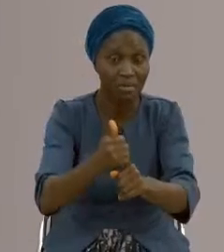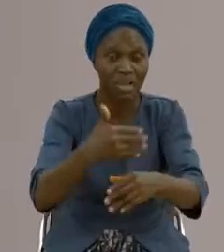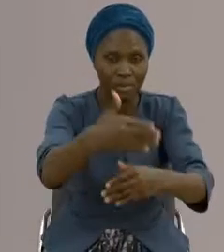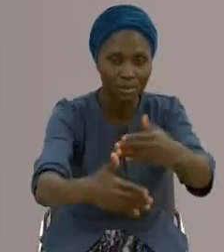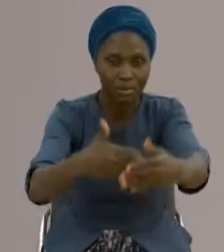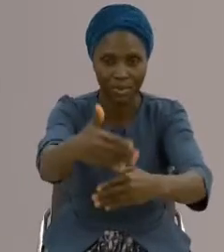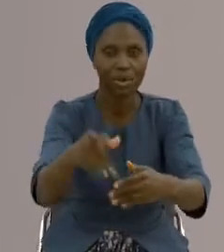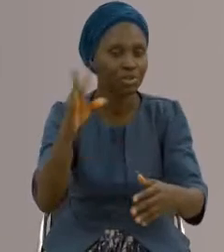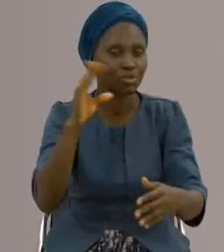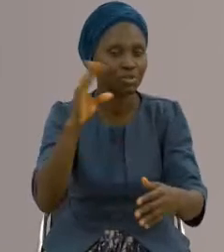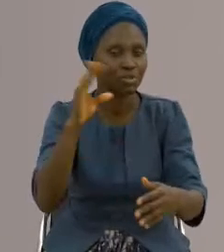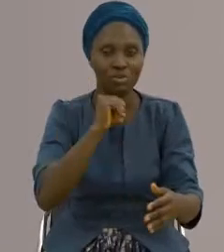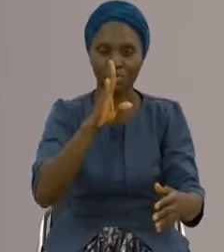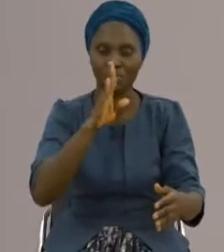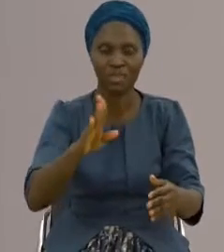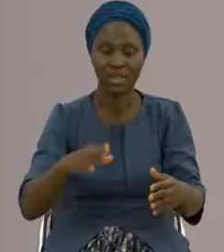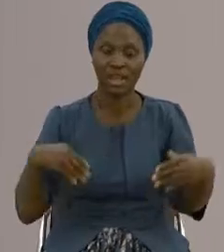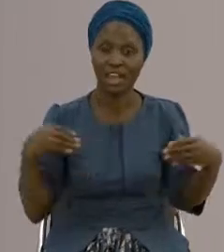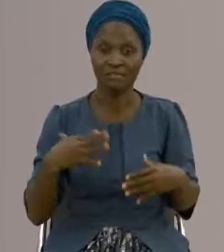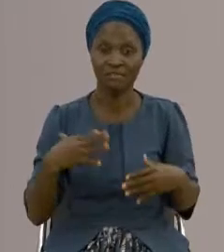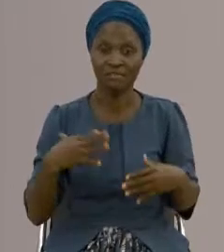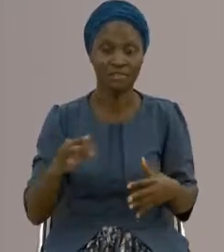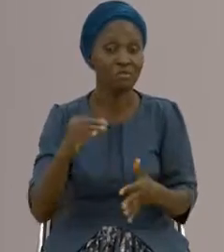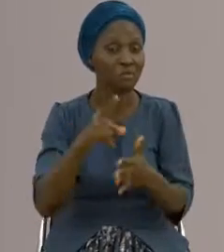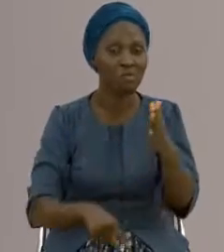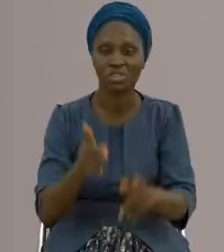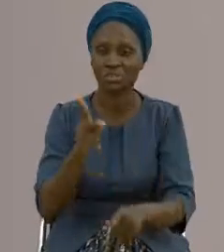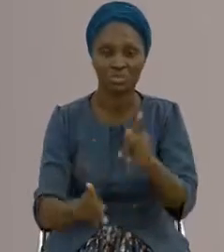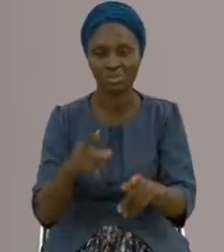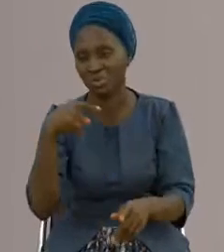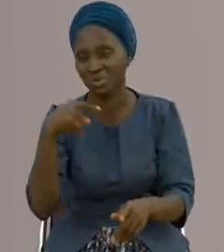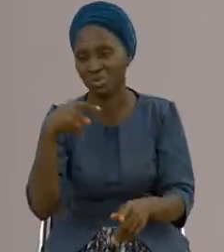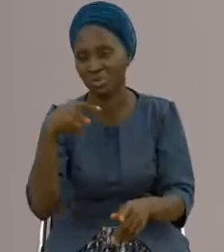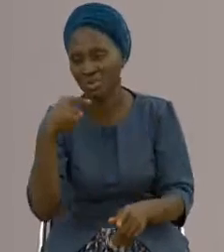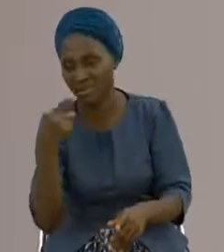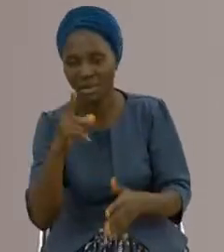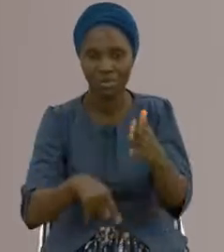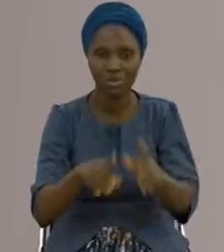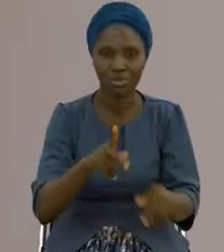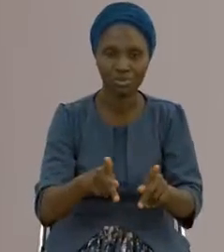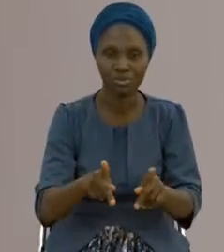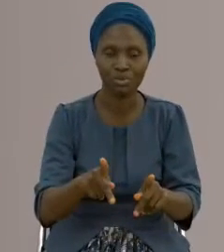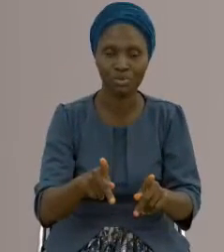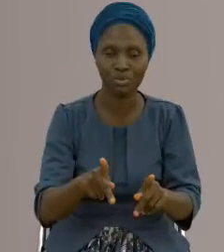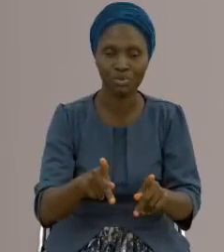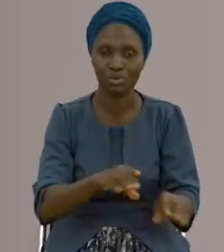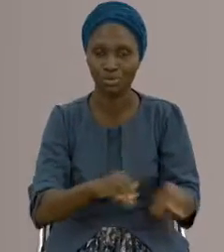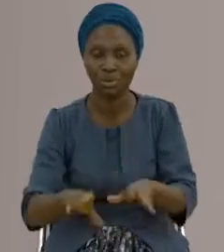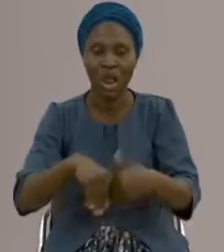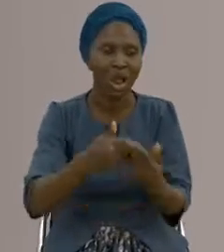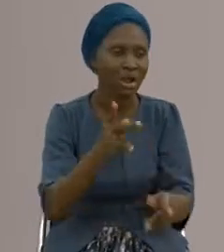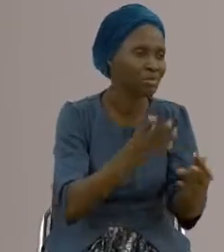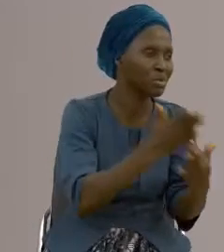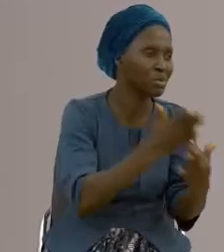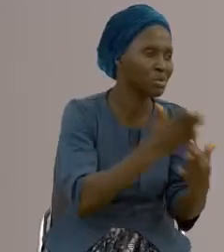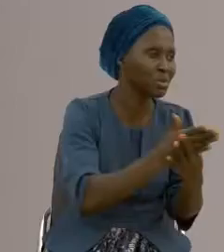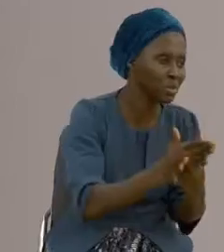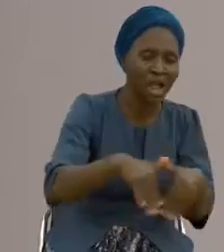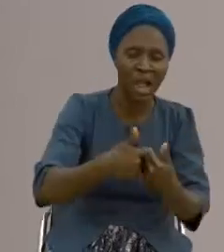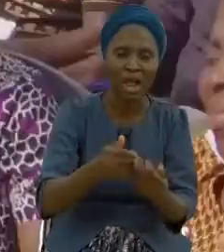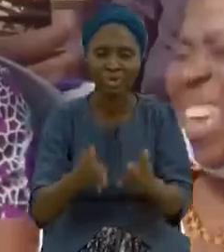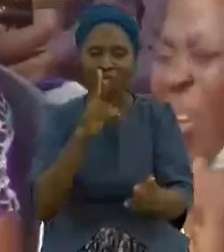people say, how people hinder, and the imaginary news you are hearing, you